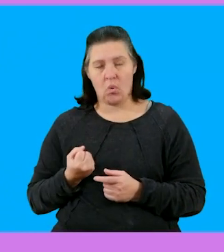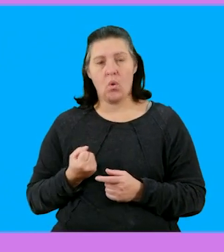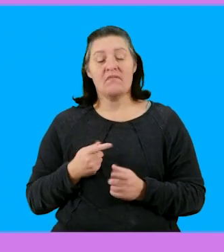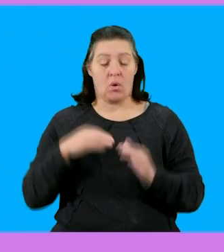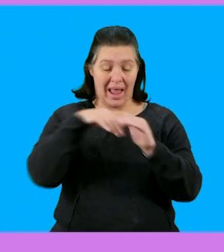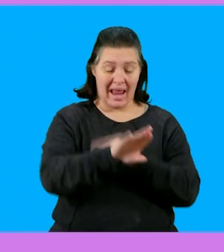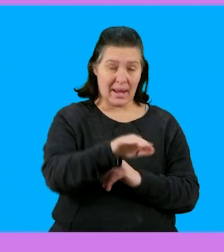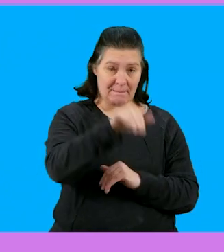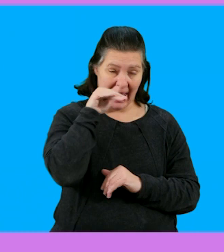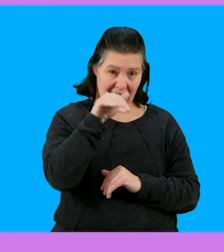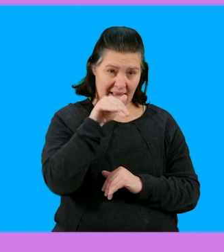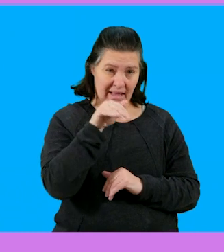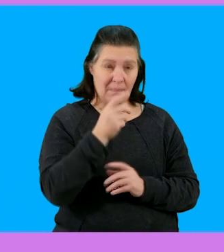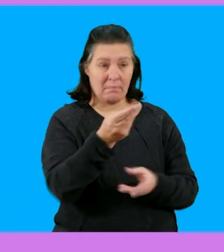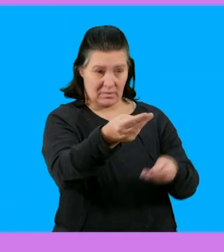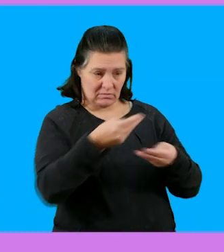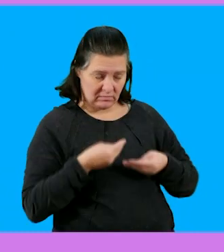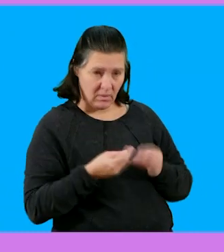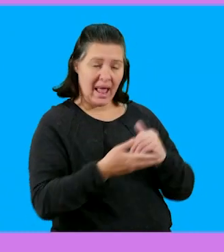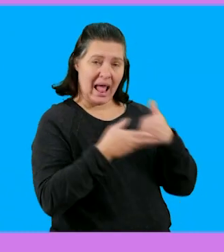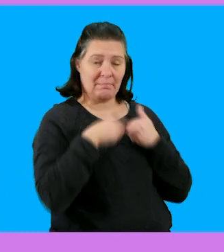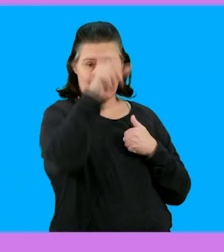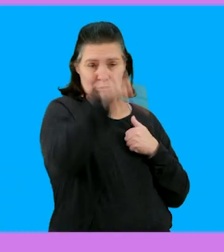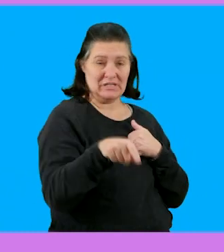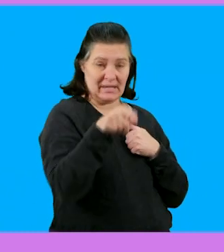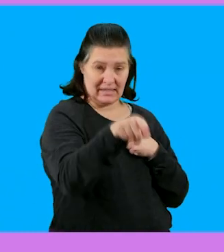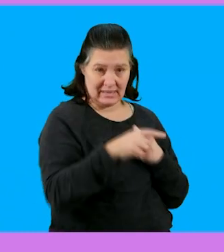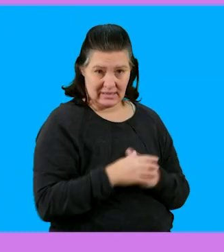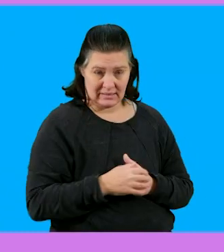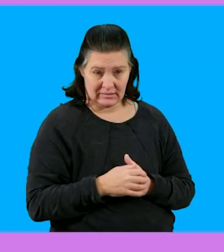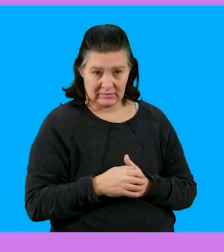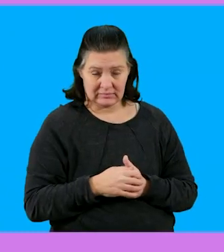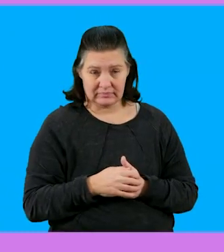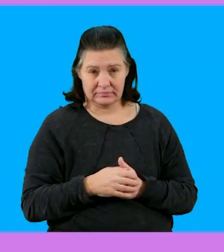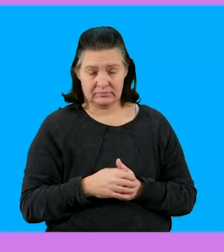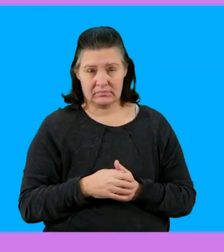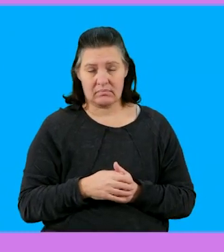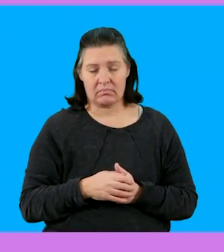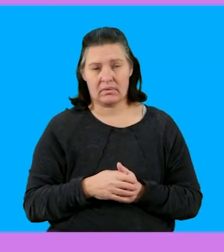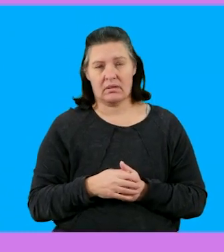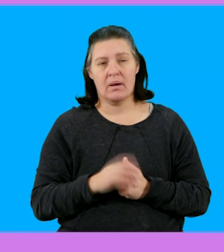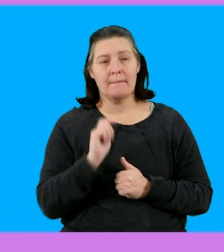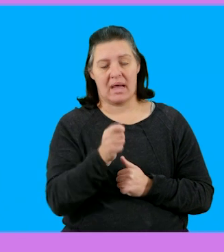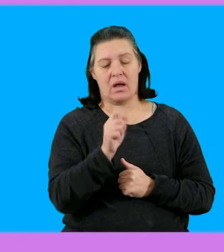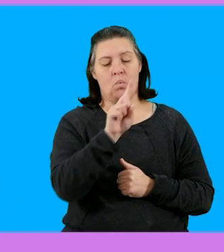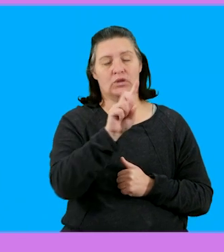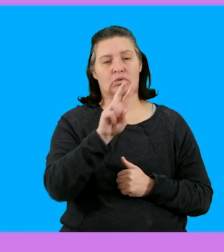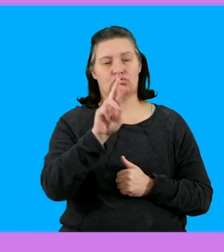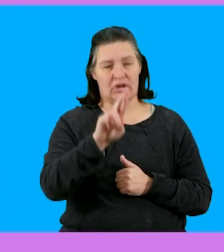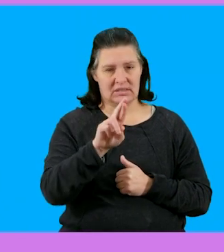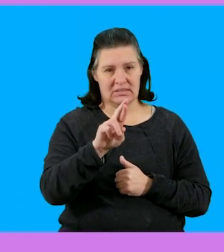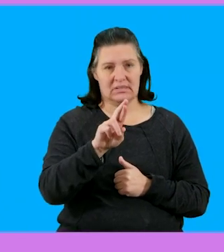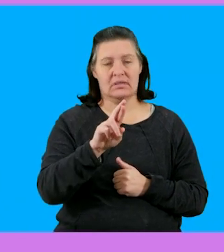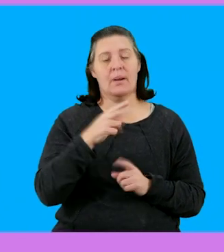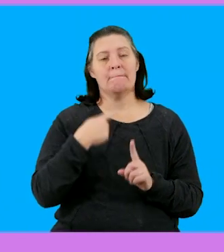So over the counter, meaning you go into the bank and you've been helped by one of the assistants there. In this case, you'll pay 12